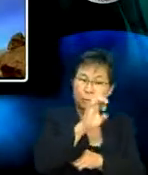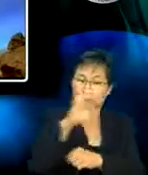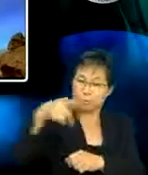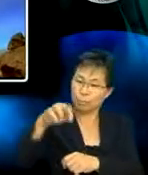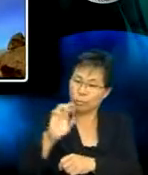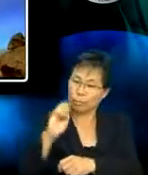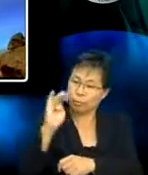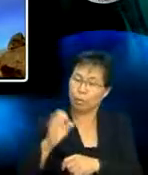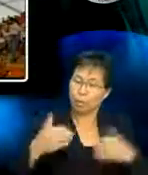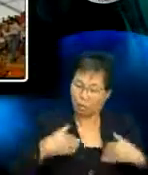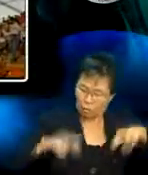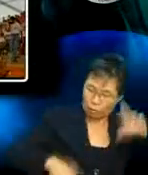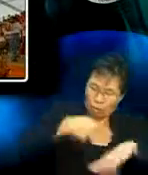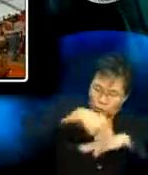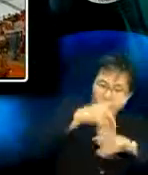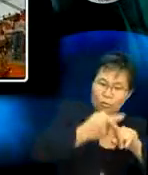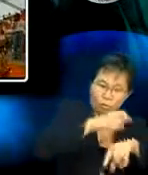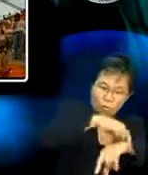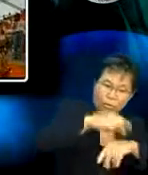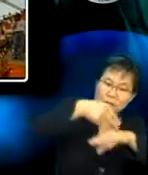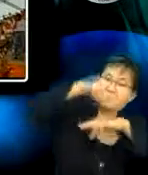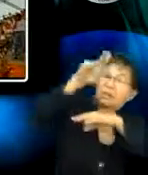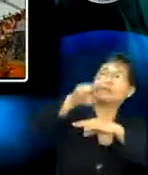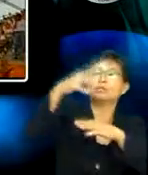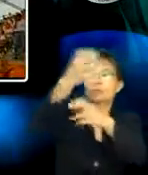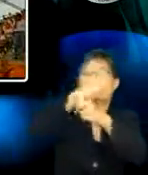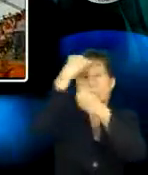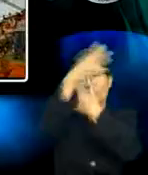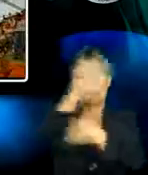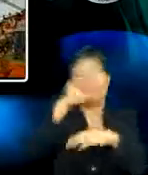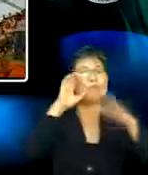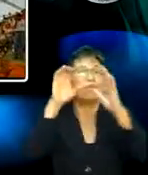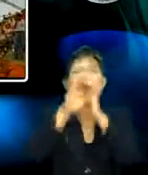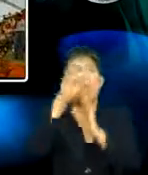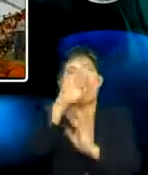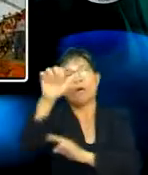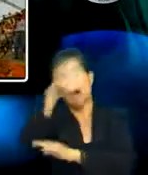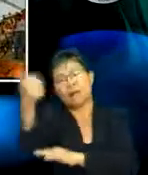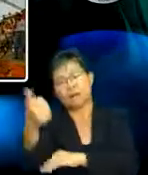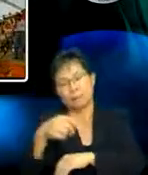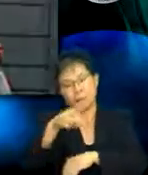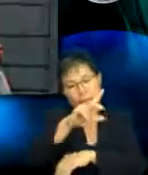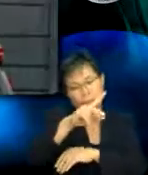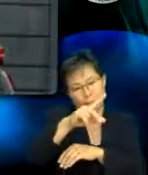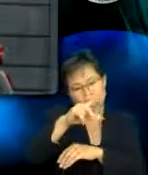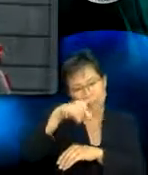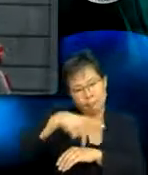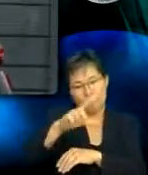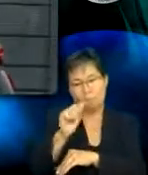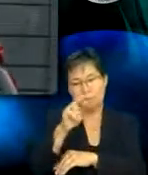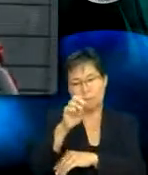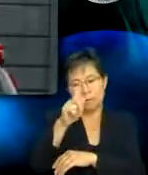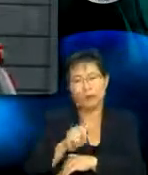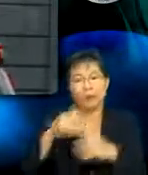robots that are sent from Earth to get information and photographs of other planets. I hope